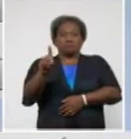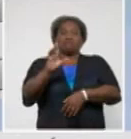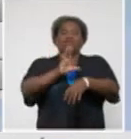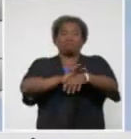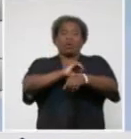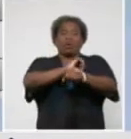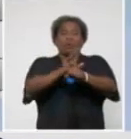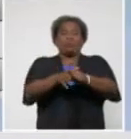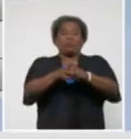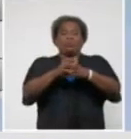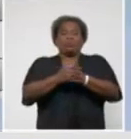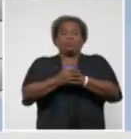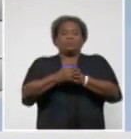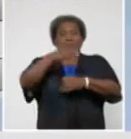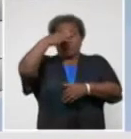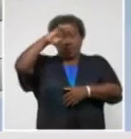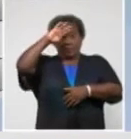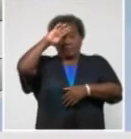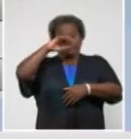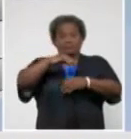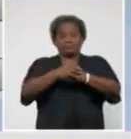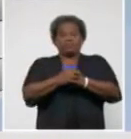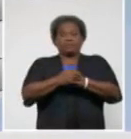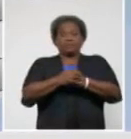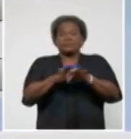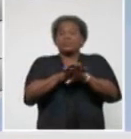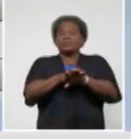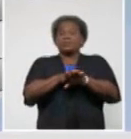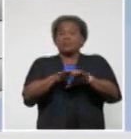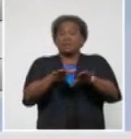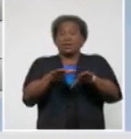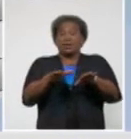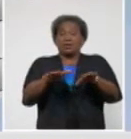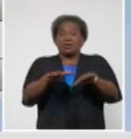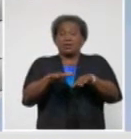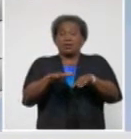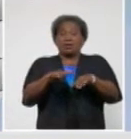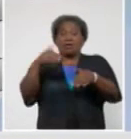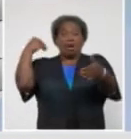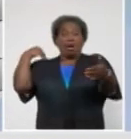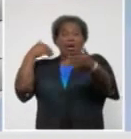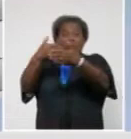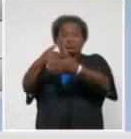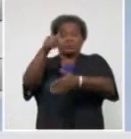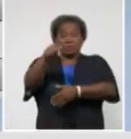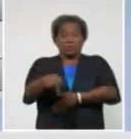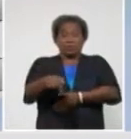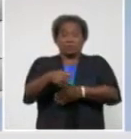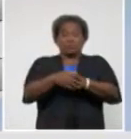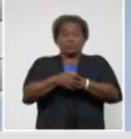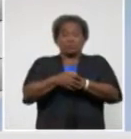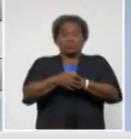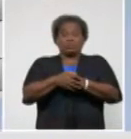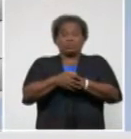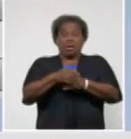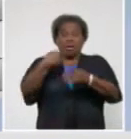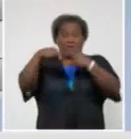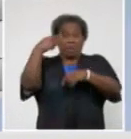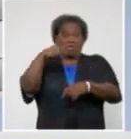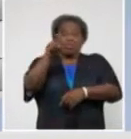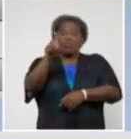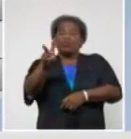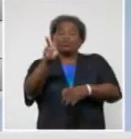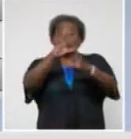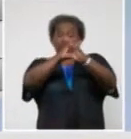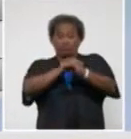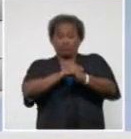COVID-19. That's 31 people. This brings the total number of samples